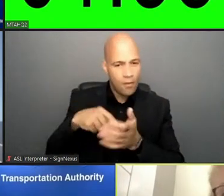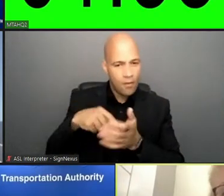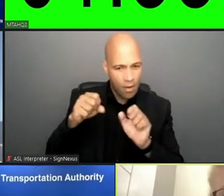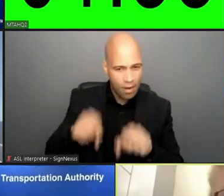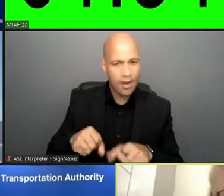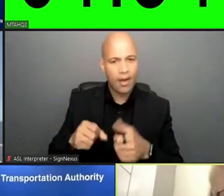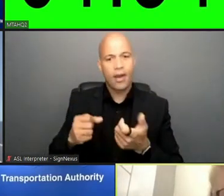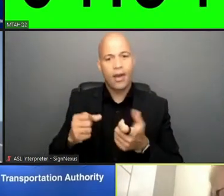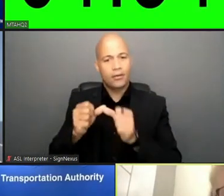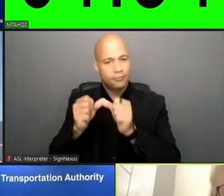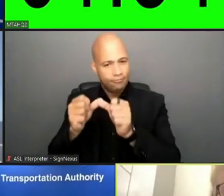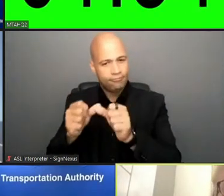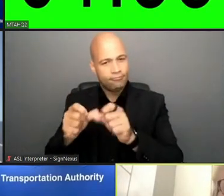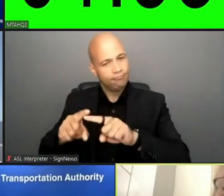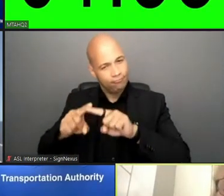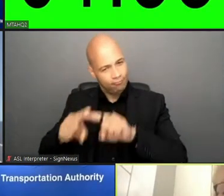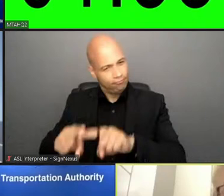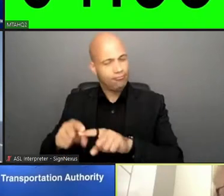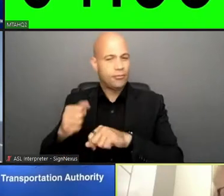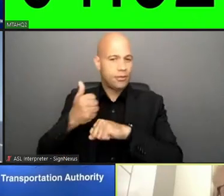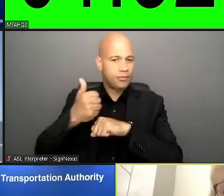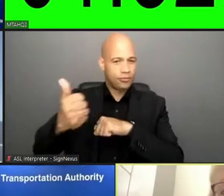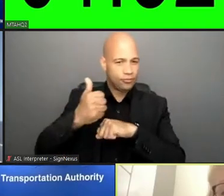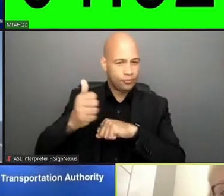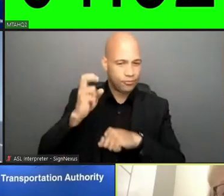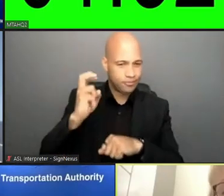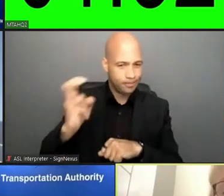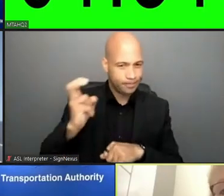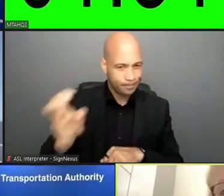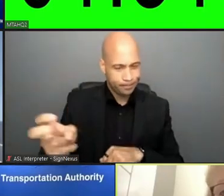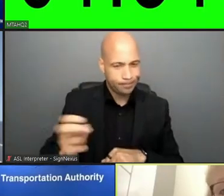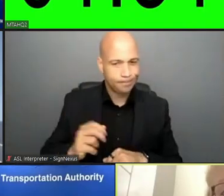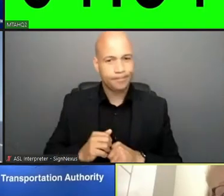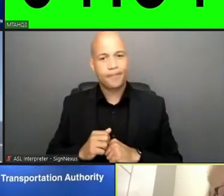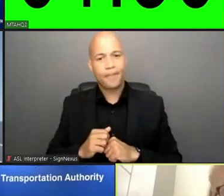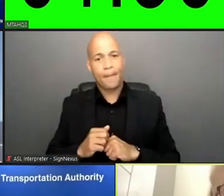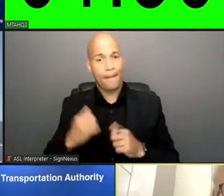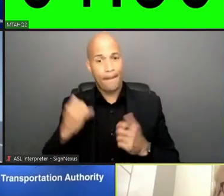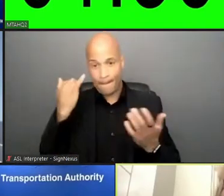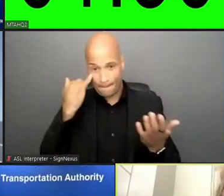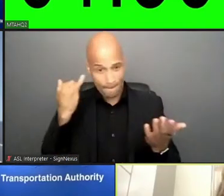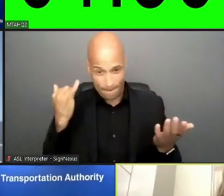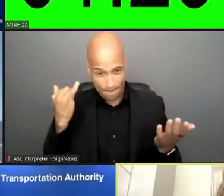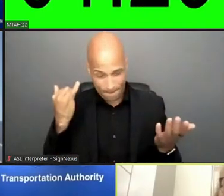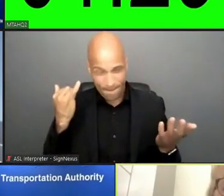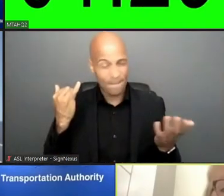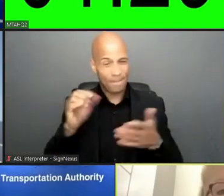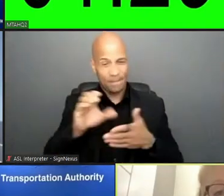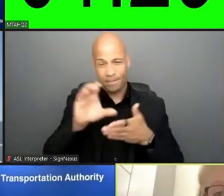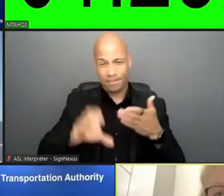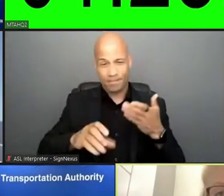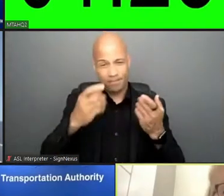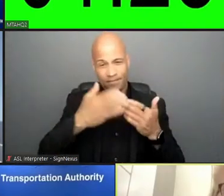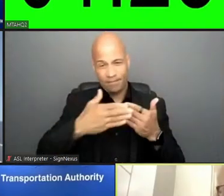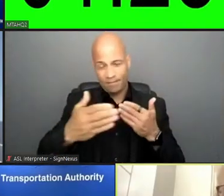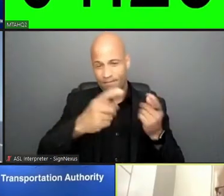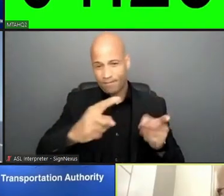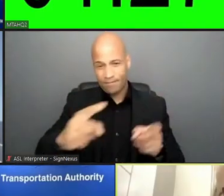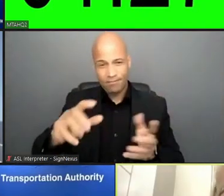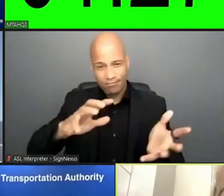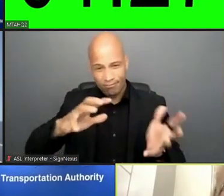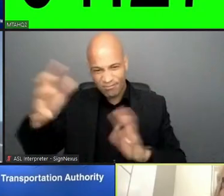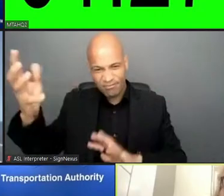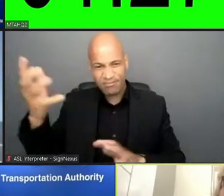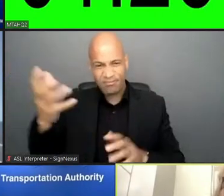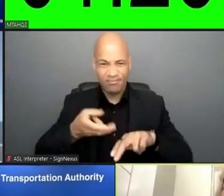sustainable transportation without congestion pricing the consequences to New Yorkers are severe we would see more subway fare increases and